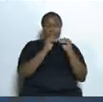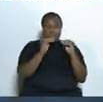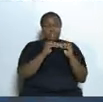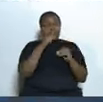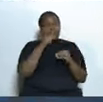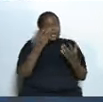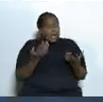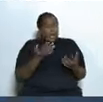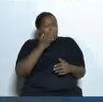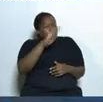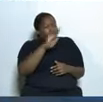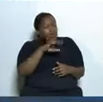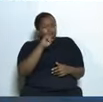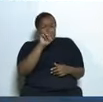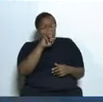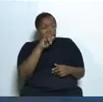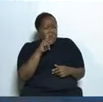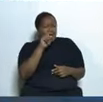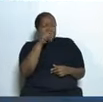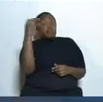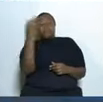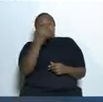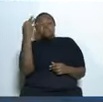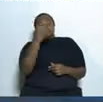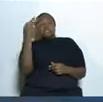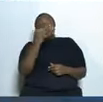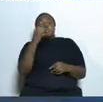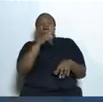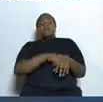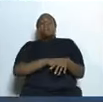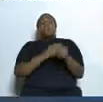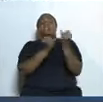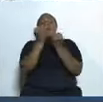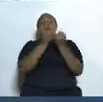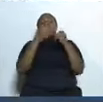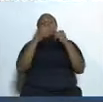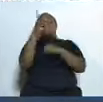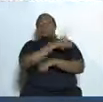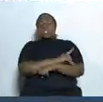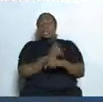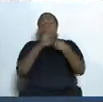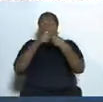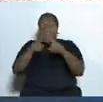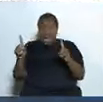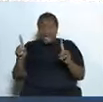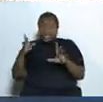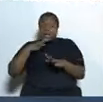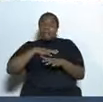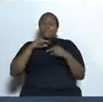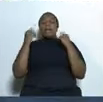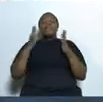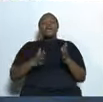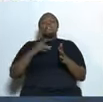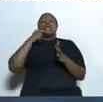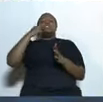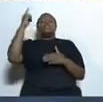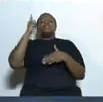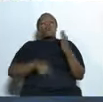Pastor Mark, you preach from the Bible that the Sabbath was the seventh day of the week, but my pastor says